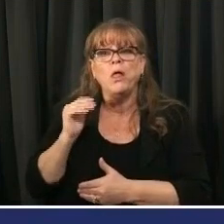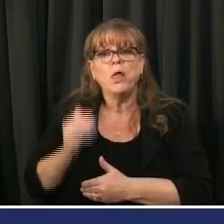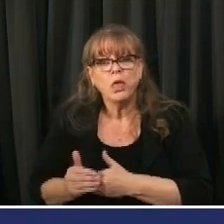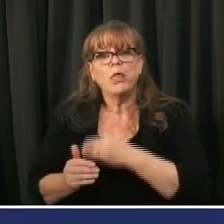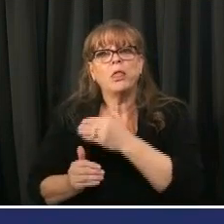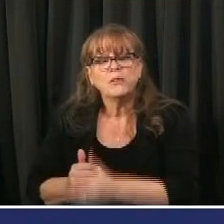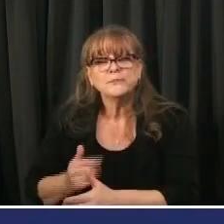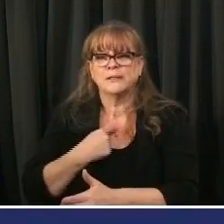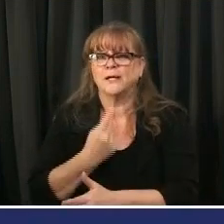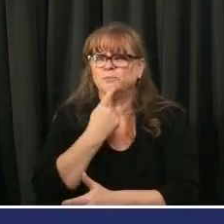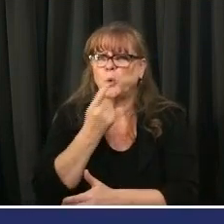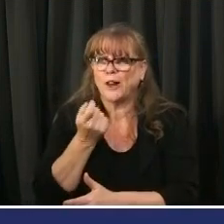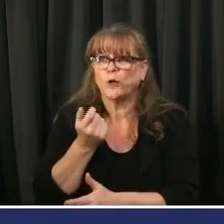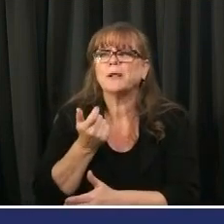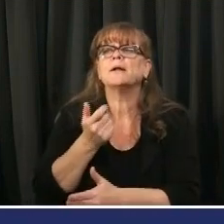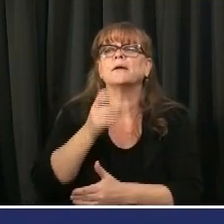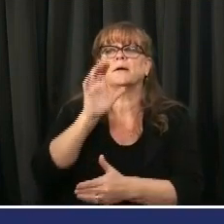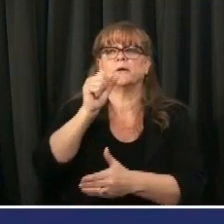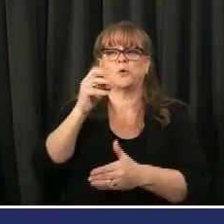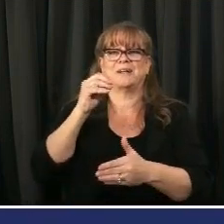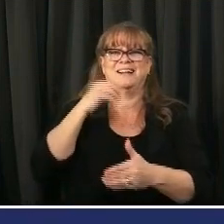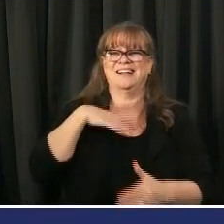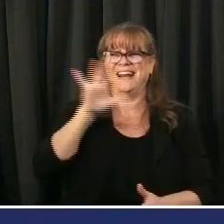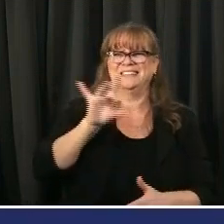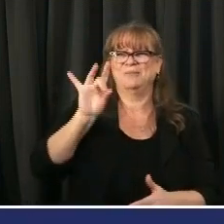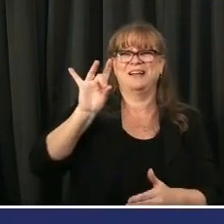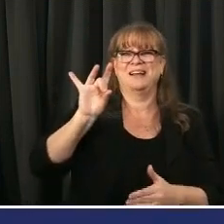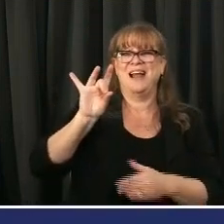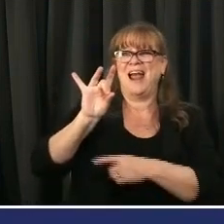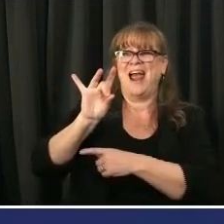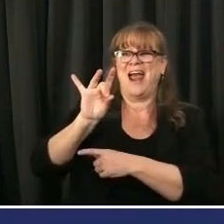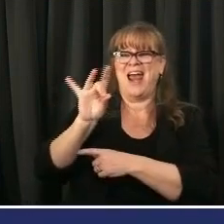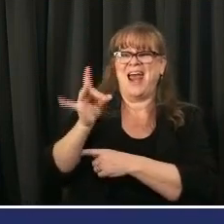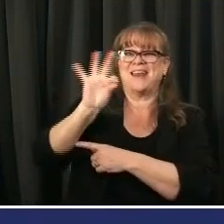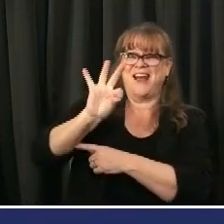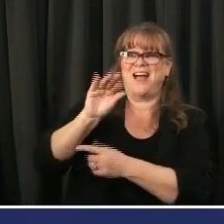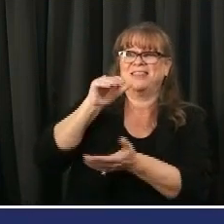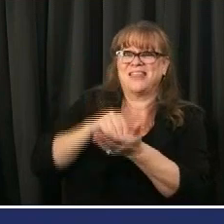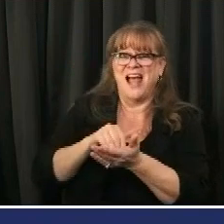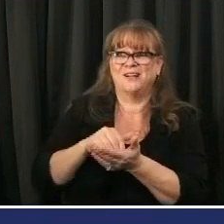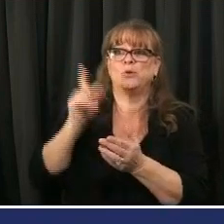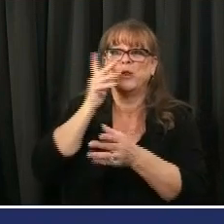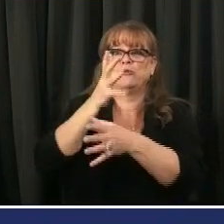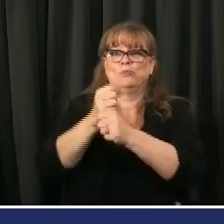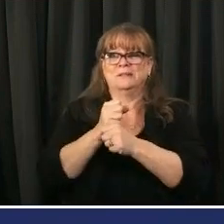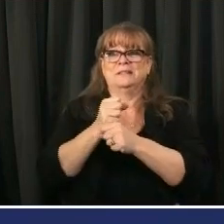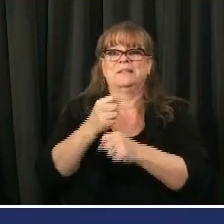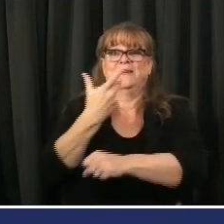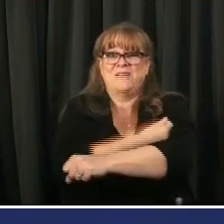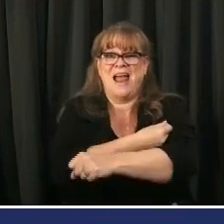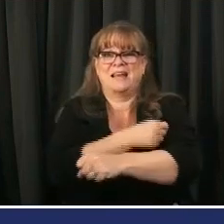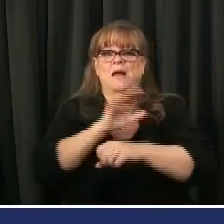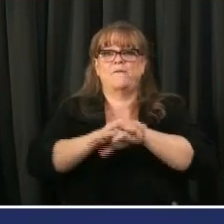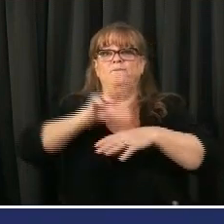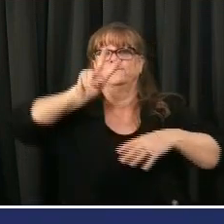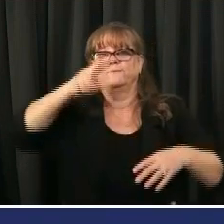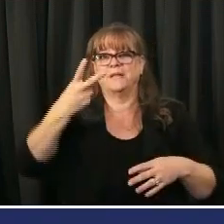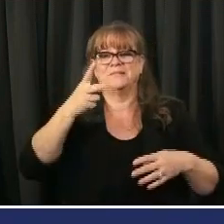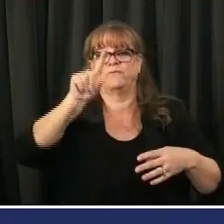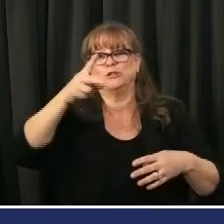this week, next week, going up to 90 to 100 for a few weeks, again, with the possible addition of Johnson & Johnson when